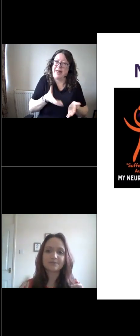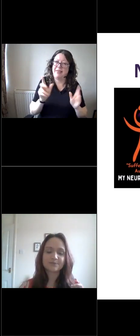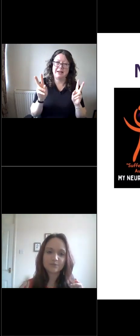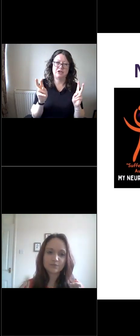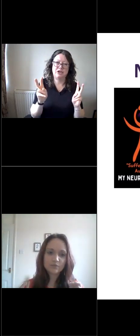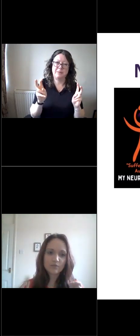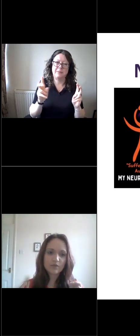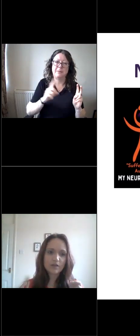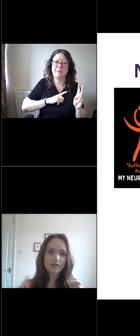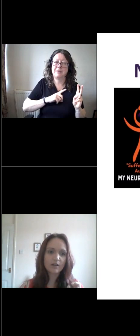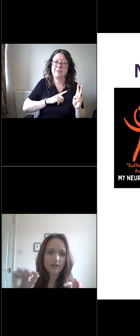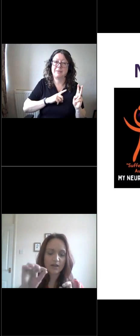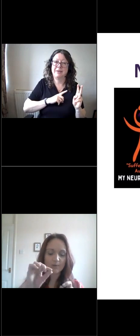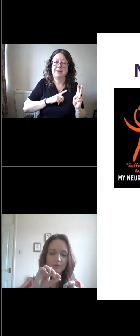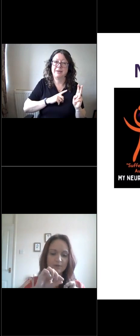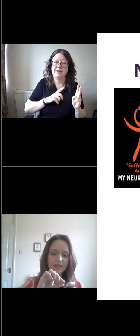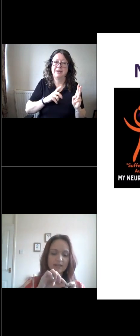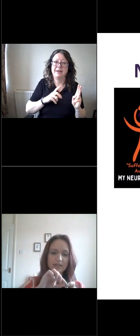about